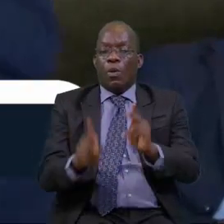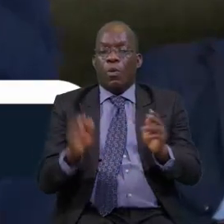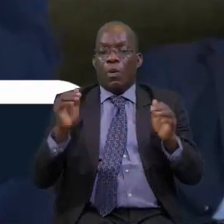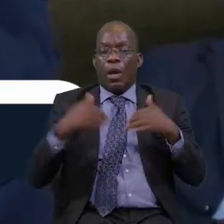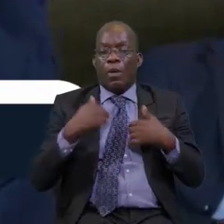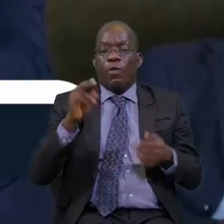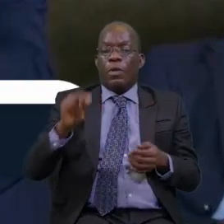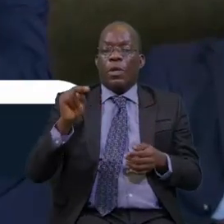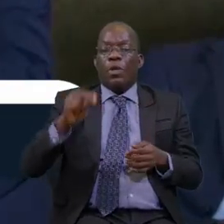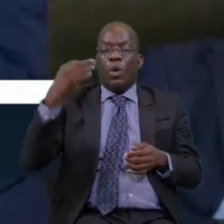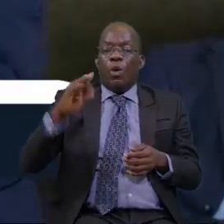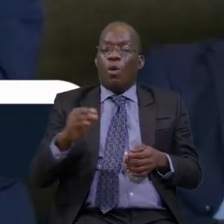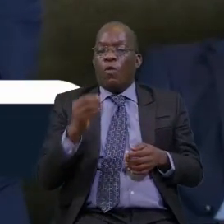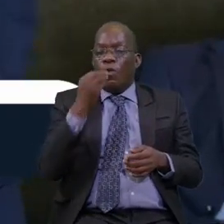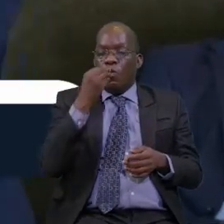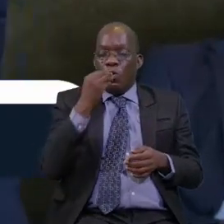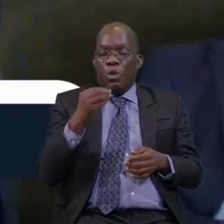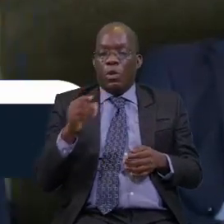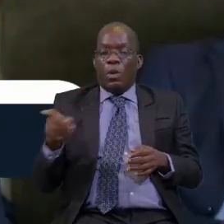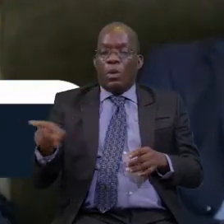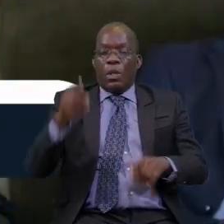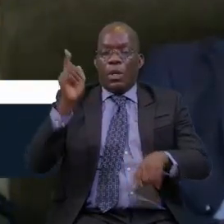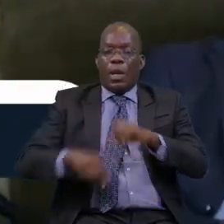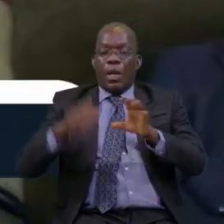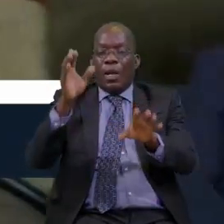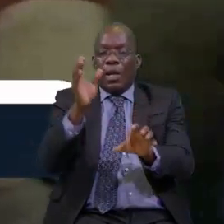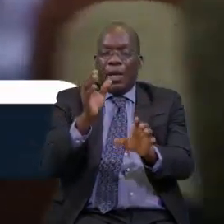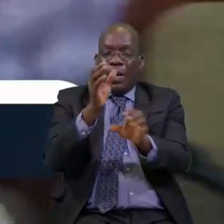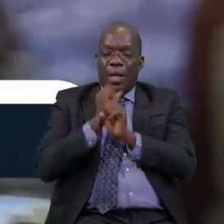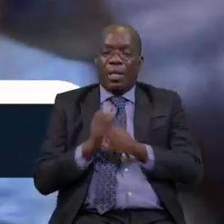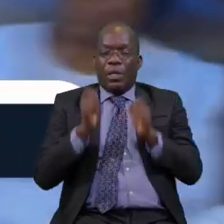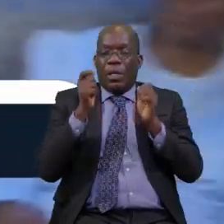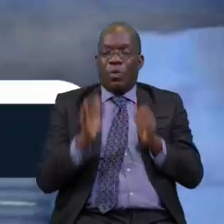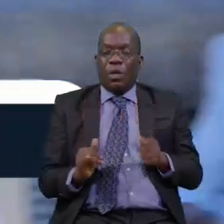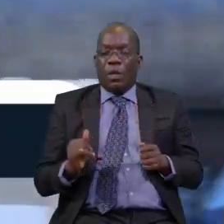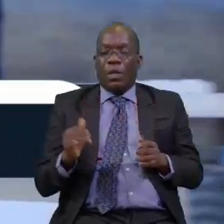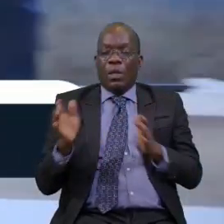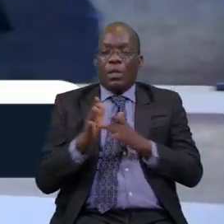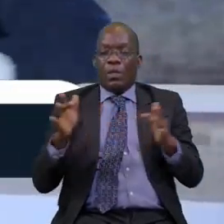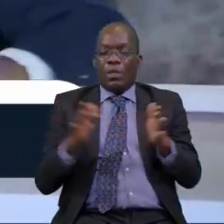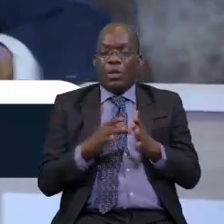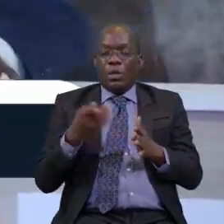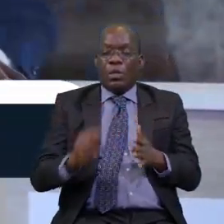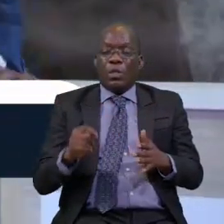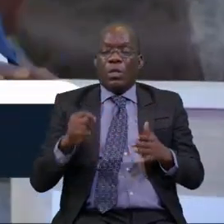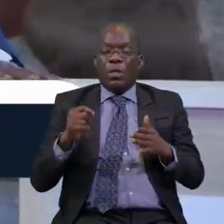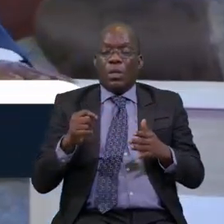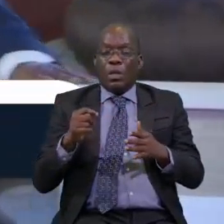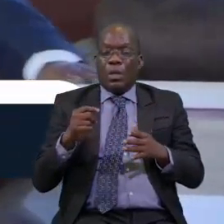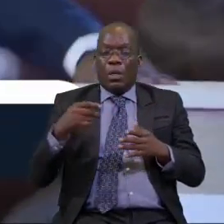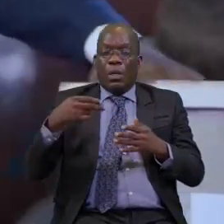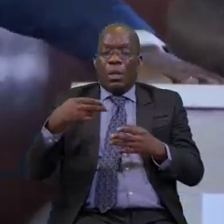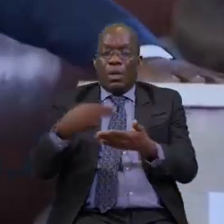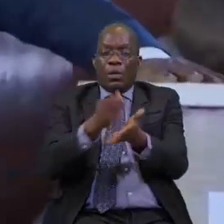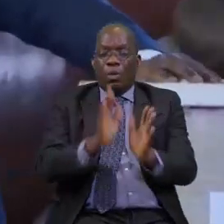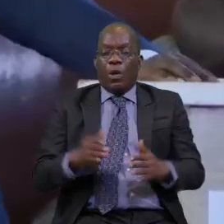which they couldn't get immediately. And Jesus, the shepherd leader, provided for them. Chapter